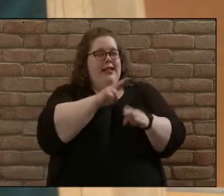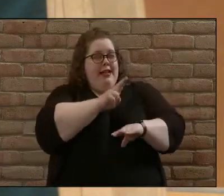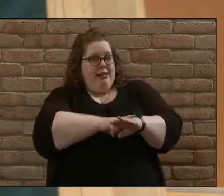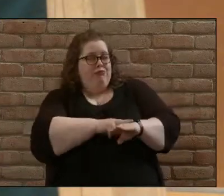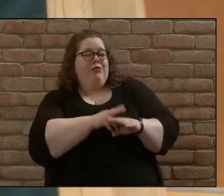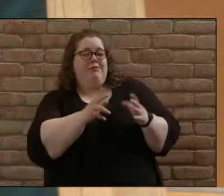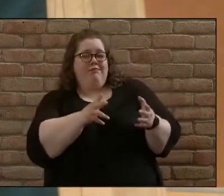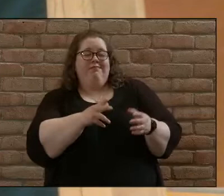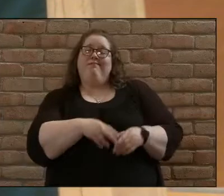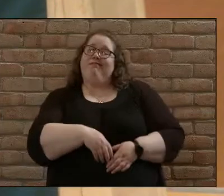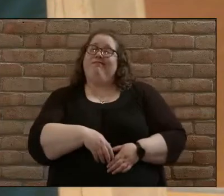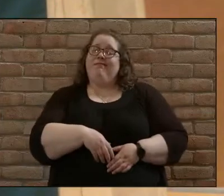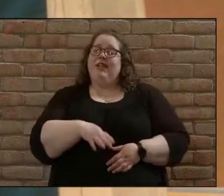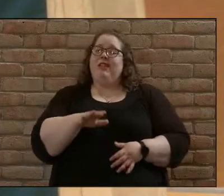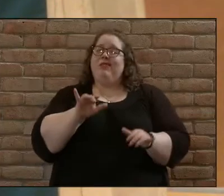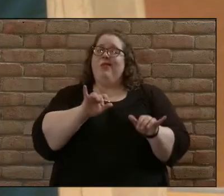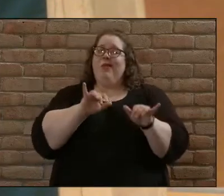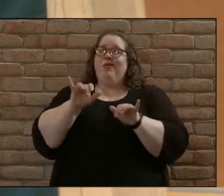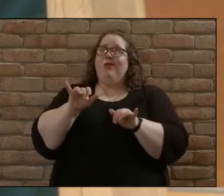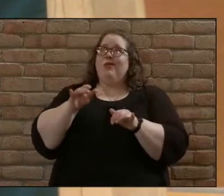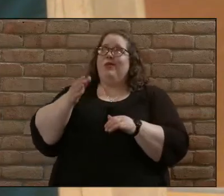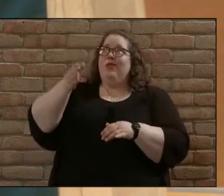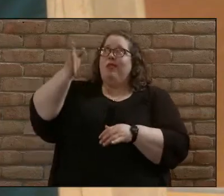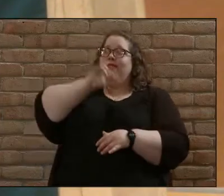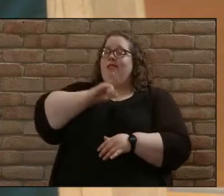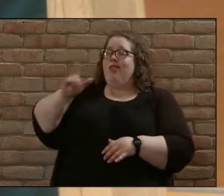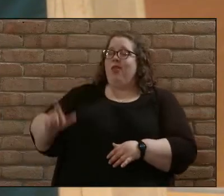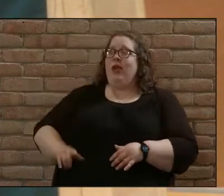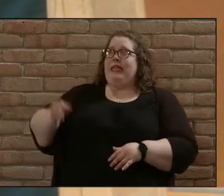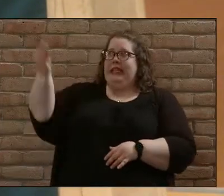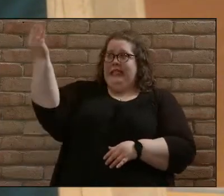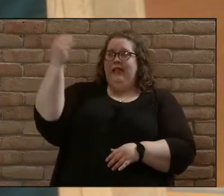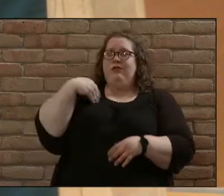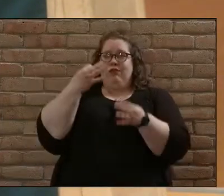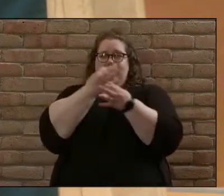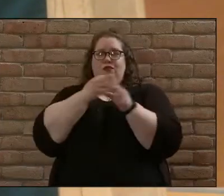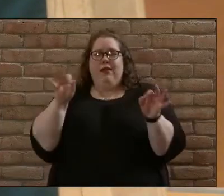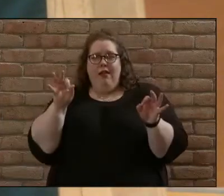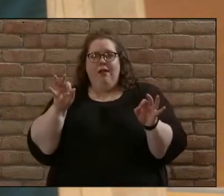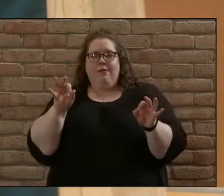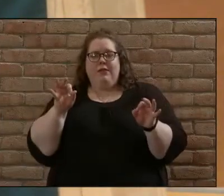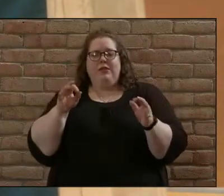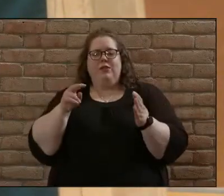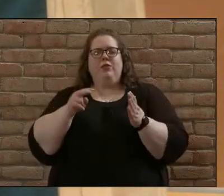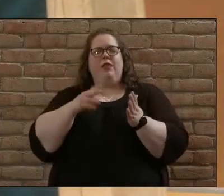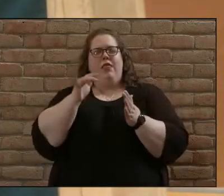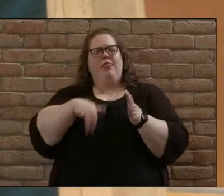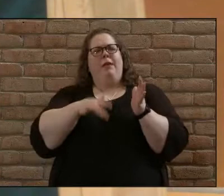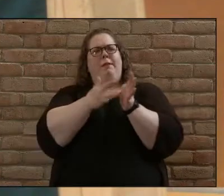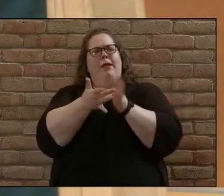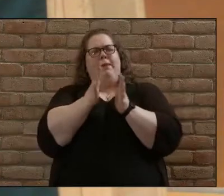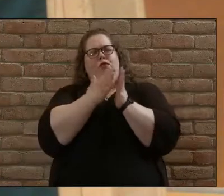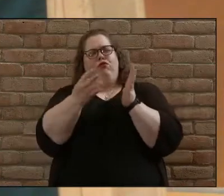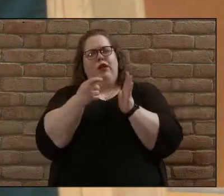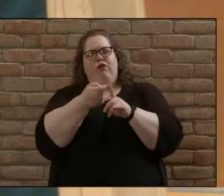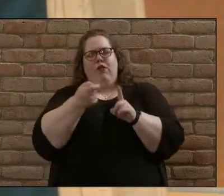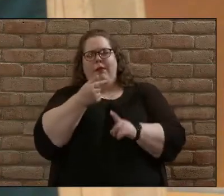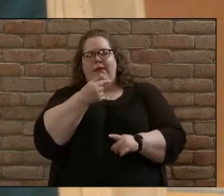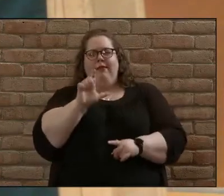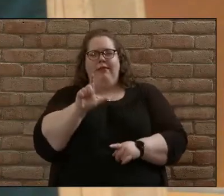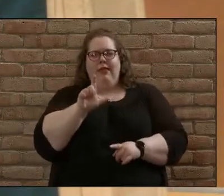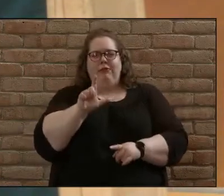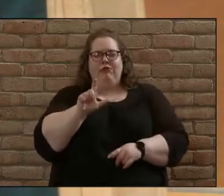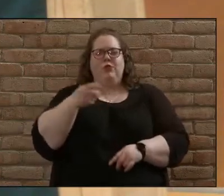the freedoms that our Lord gives to us. As we looked at that reading from Galatians chapter 5, we saw that there is no law